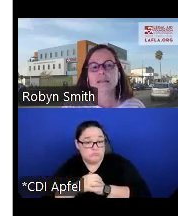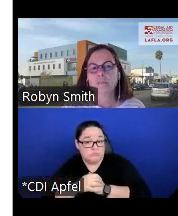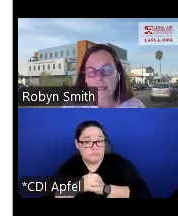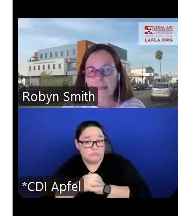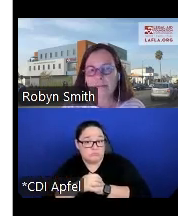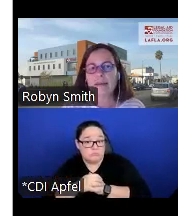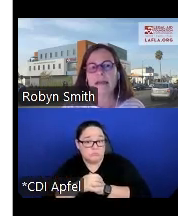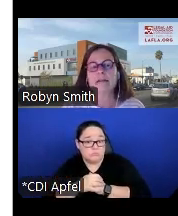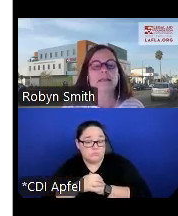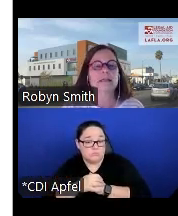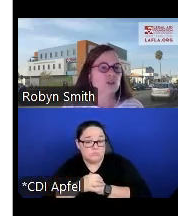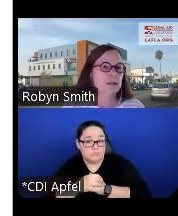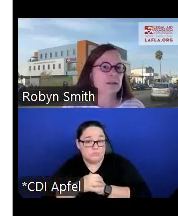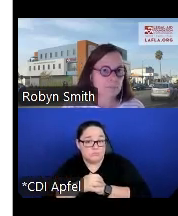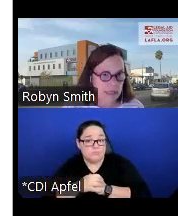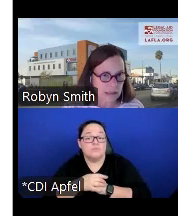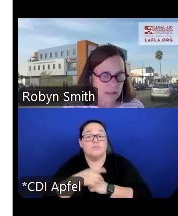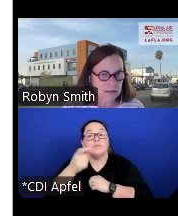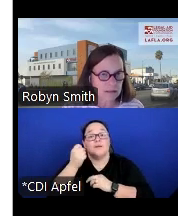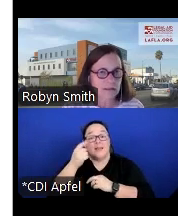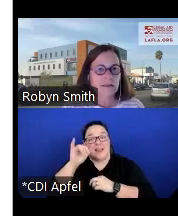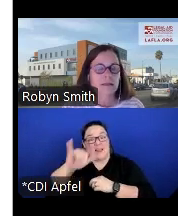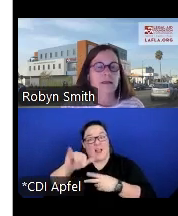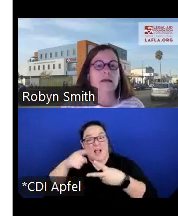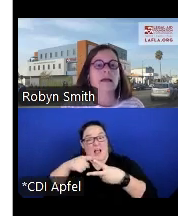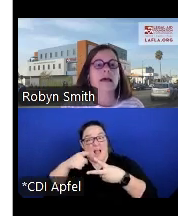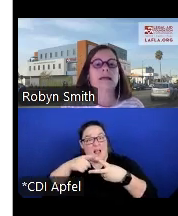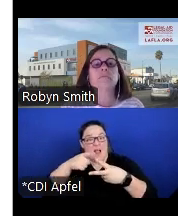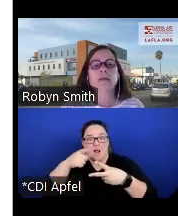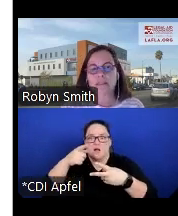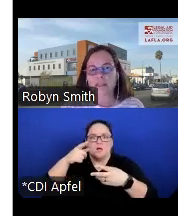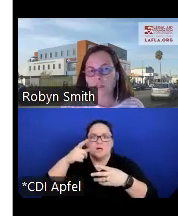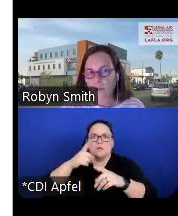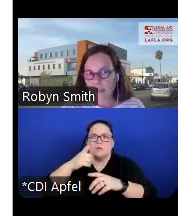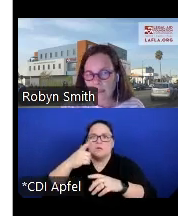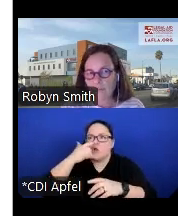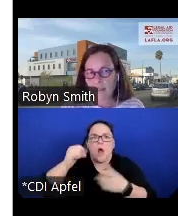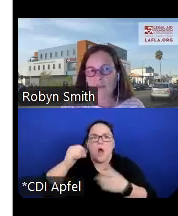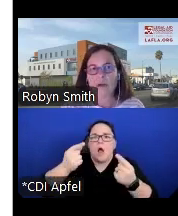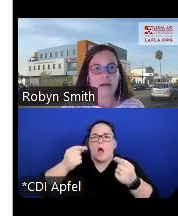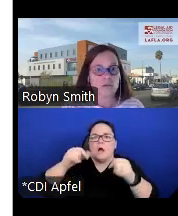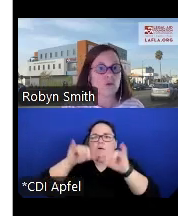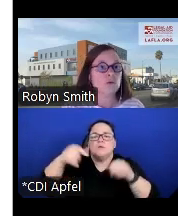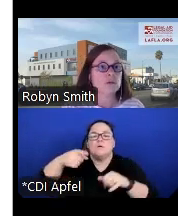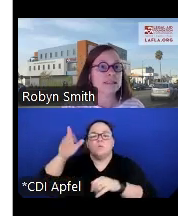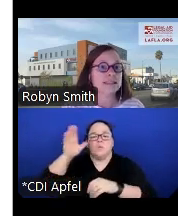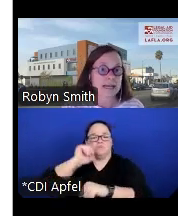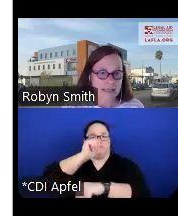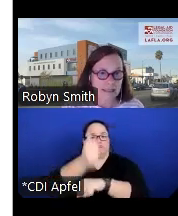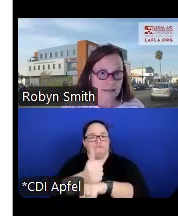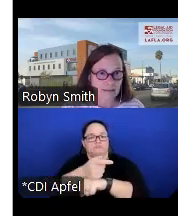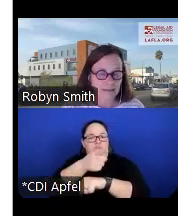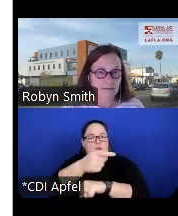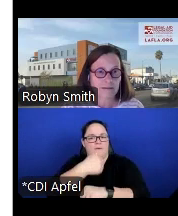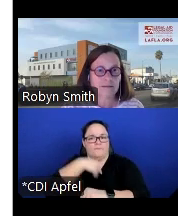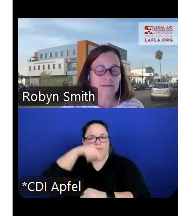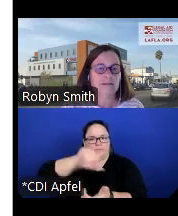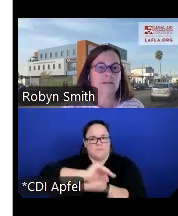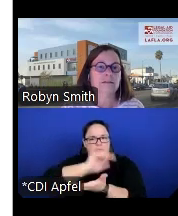And this is a plan that sets your monthly payment based on your income and your household